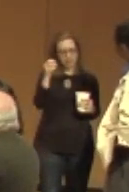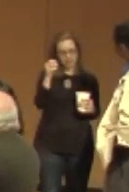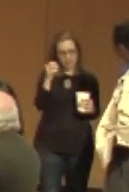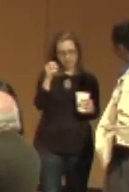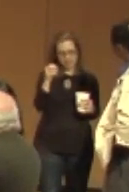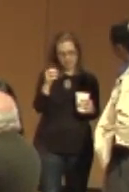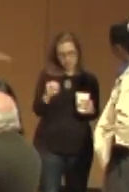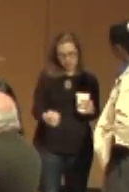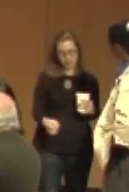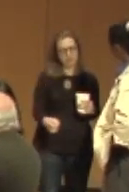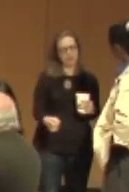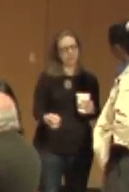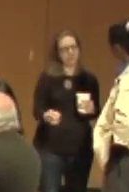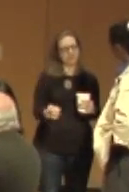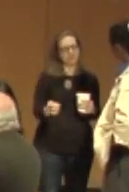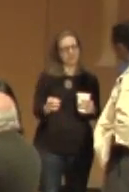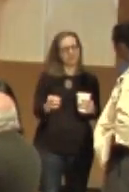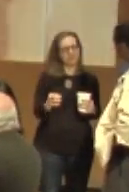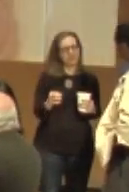am I